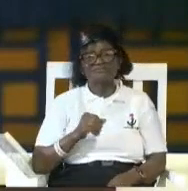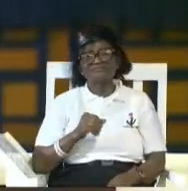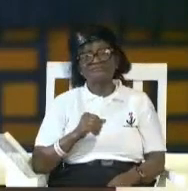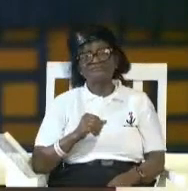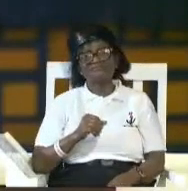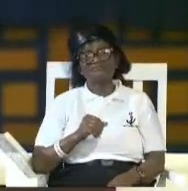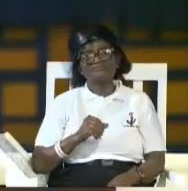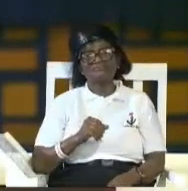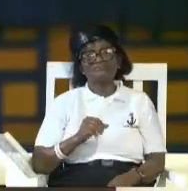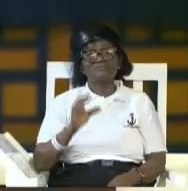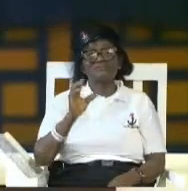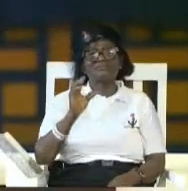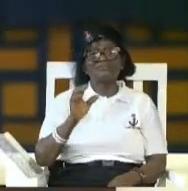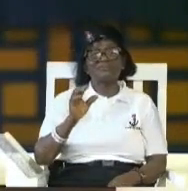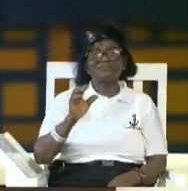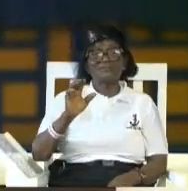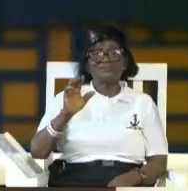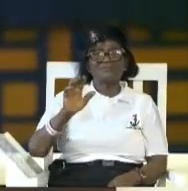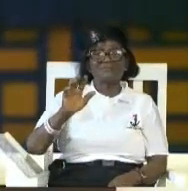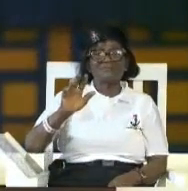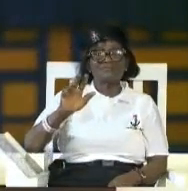Take John chapter 13